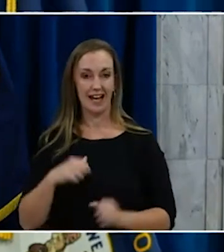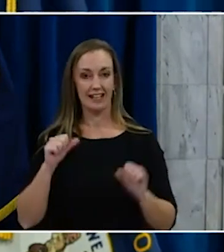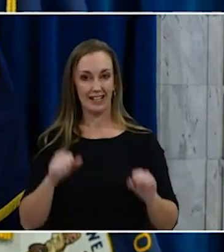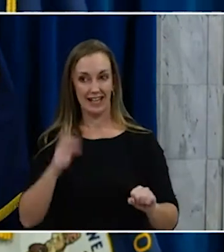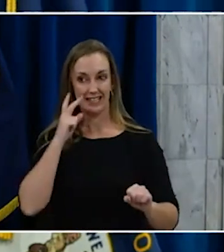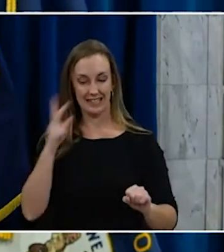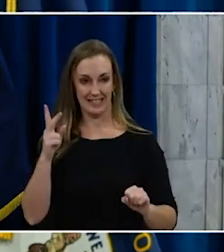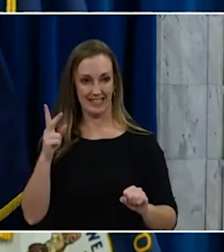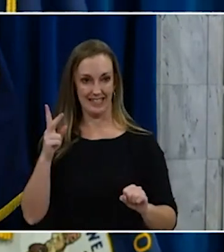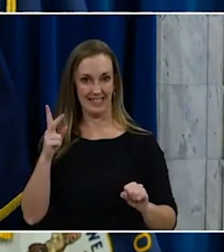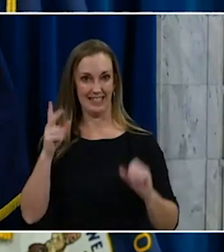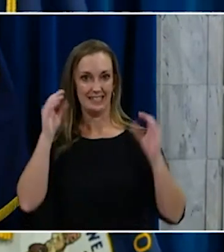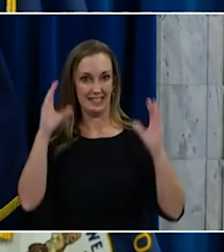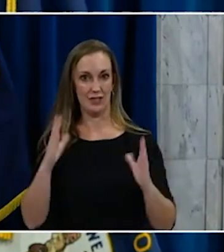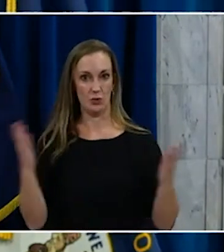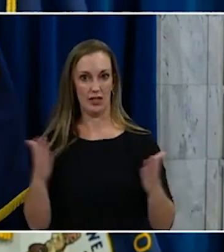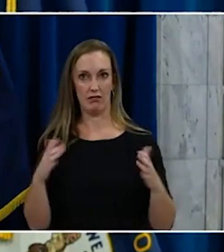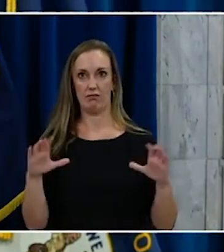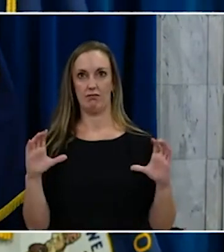here just like, wow.